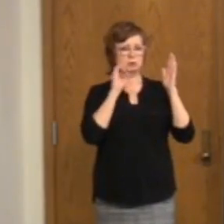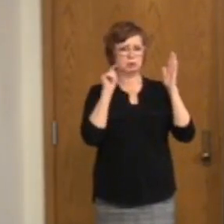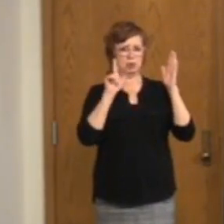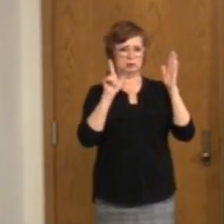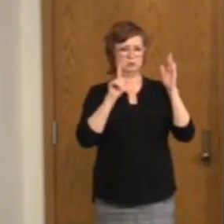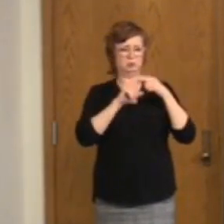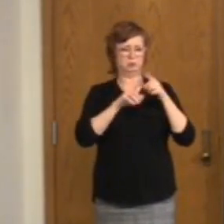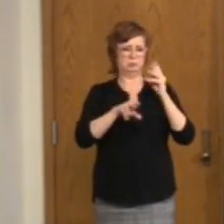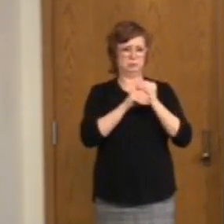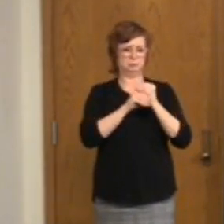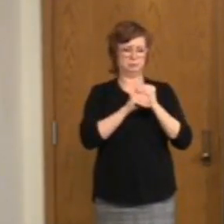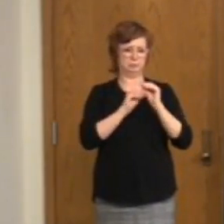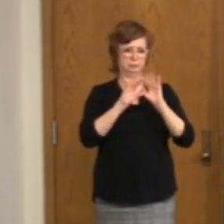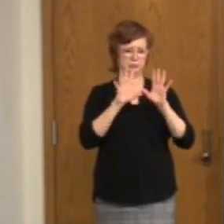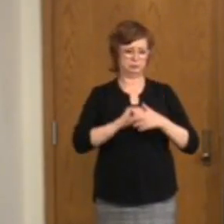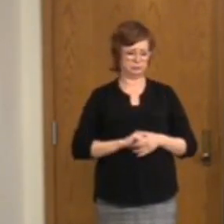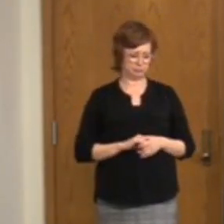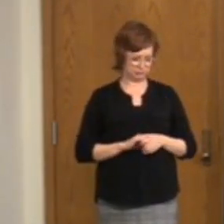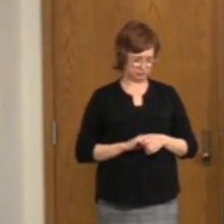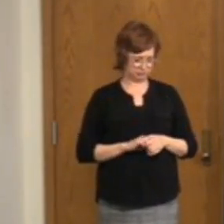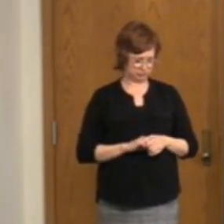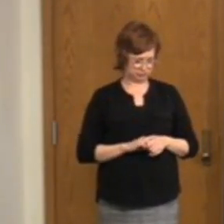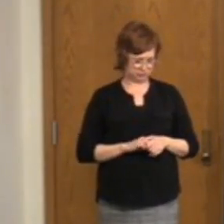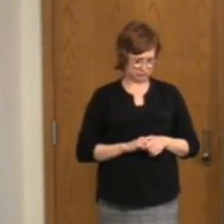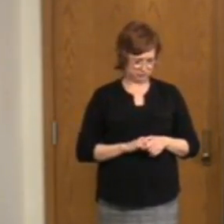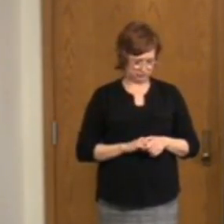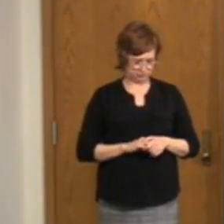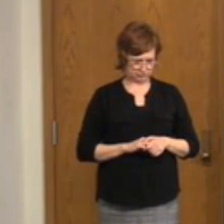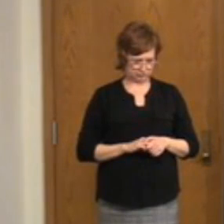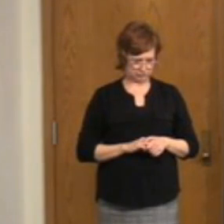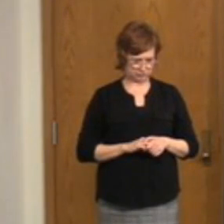that, out of the 80,000